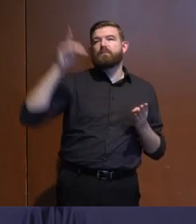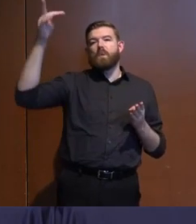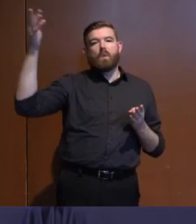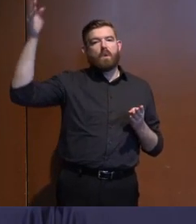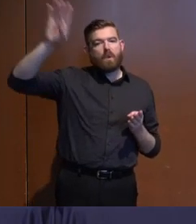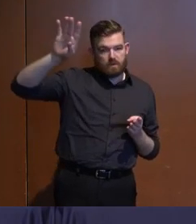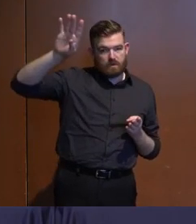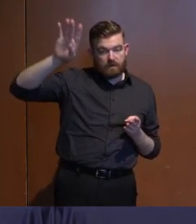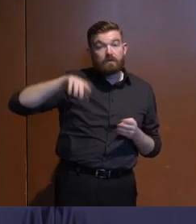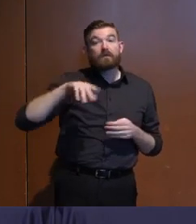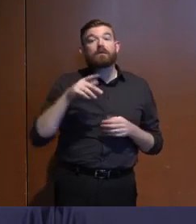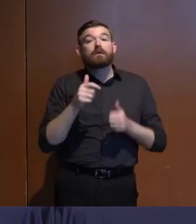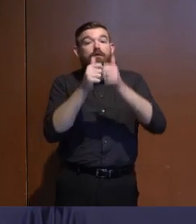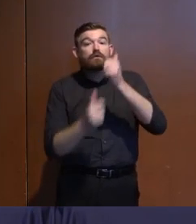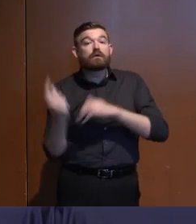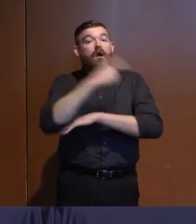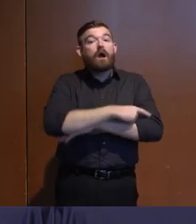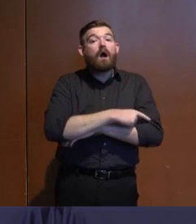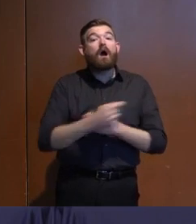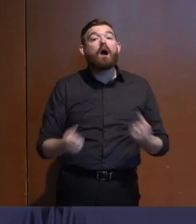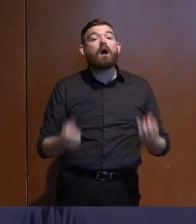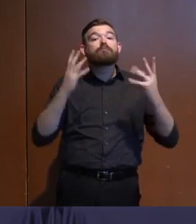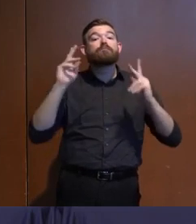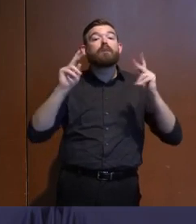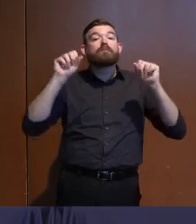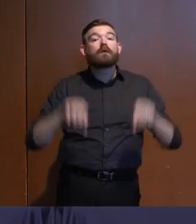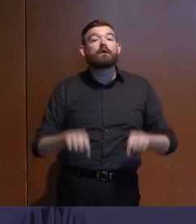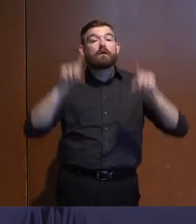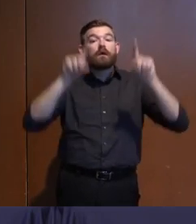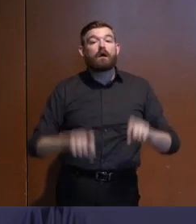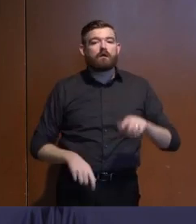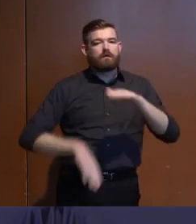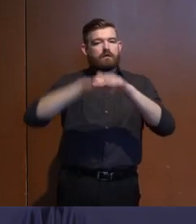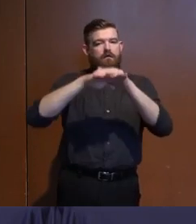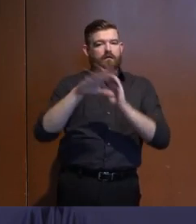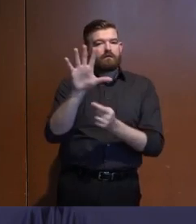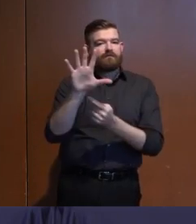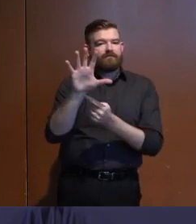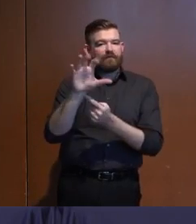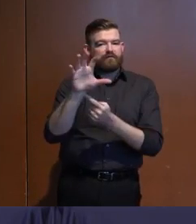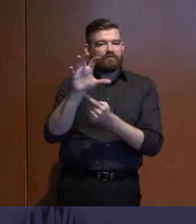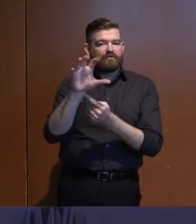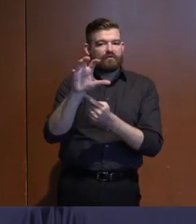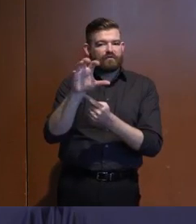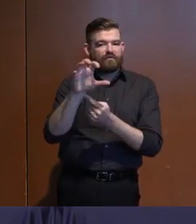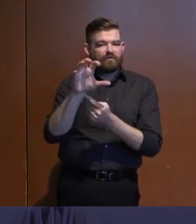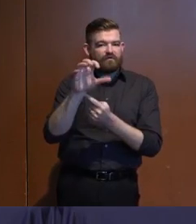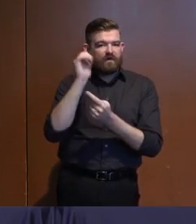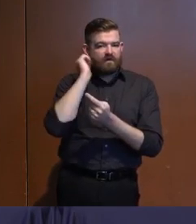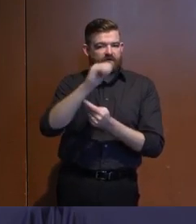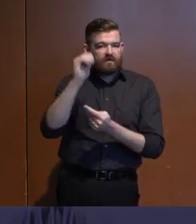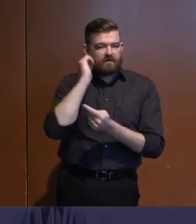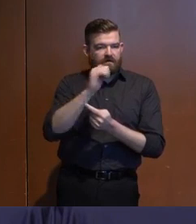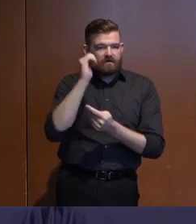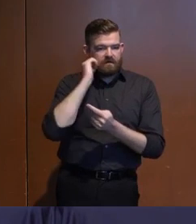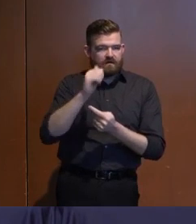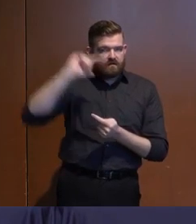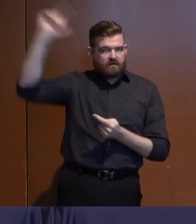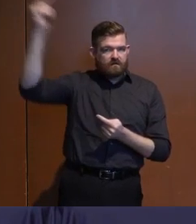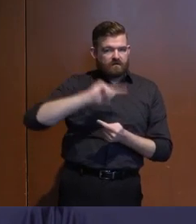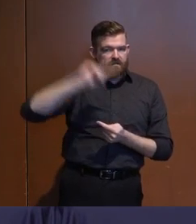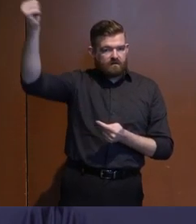open again at 8 a.m., and again will be capped at 500 samples. These are the two drive-through sites that we stood